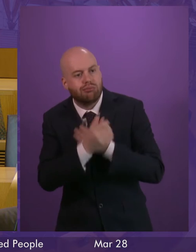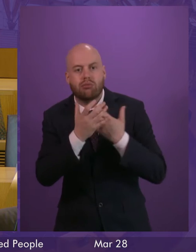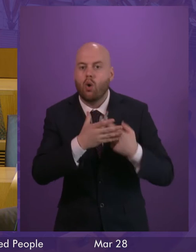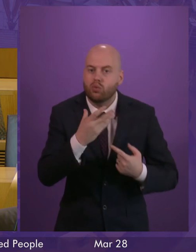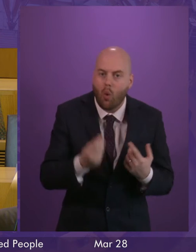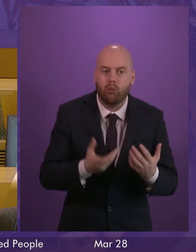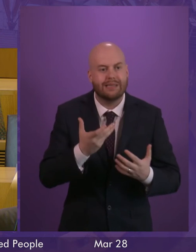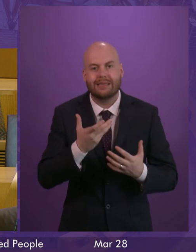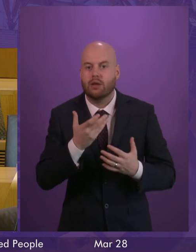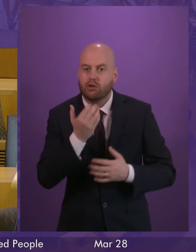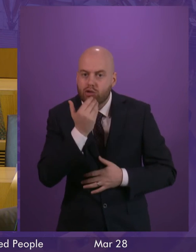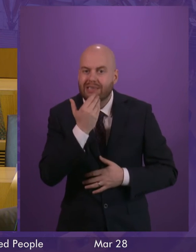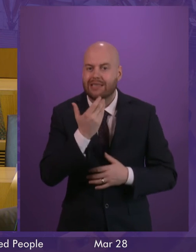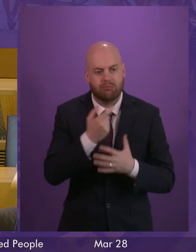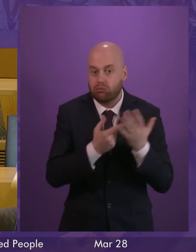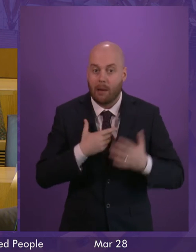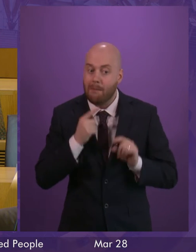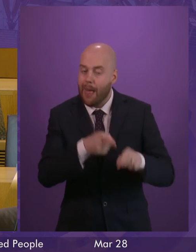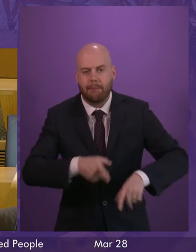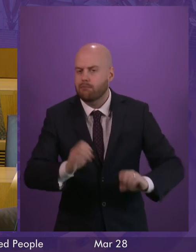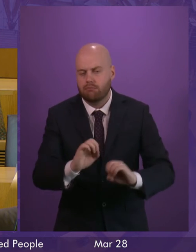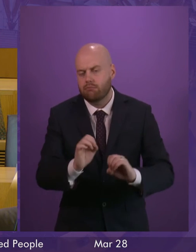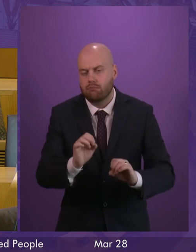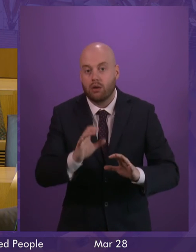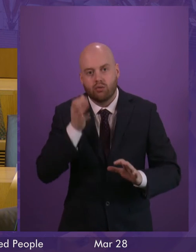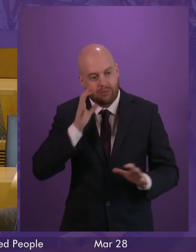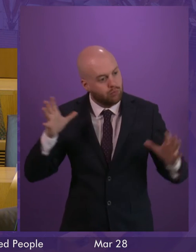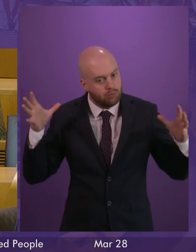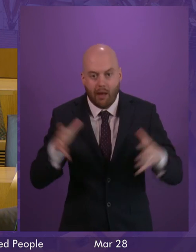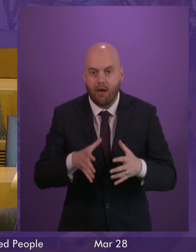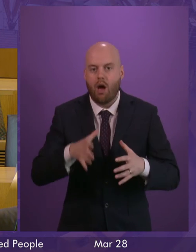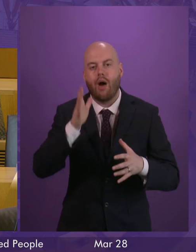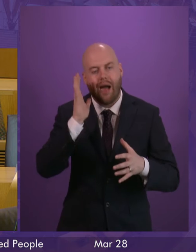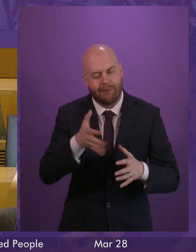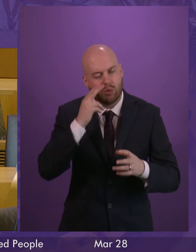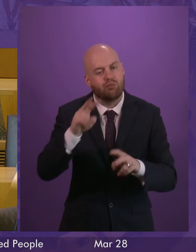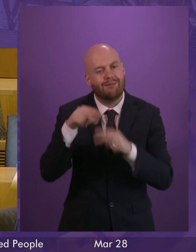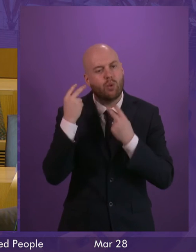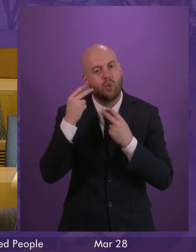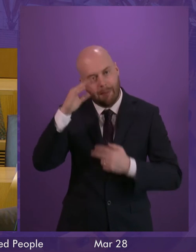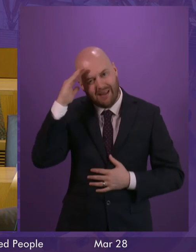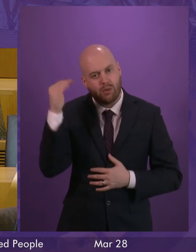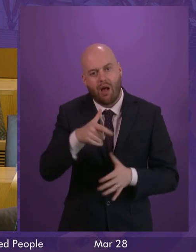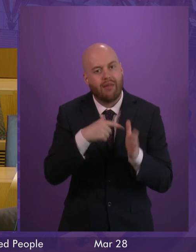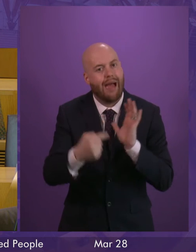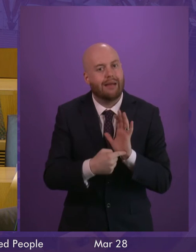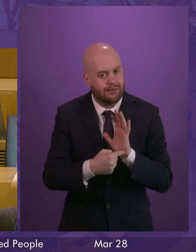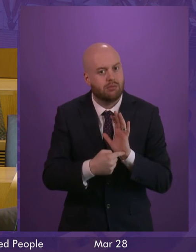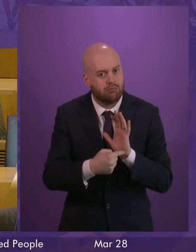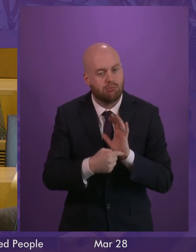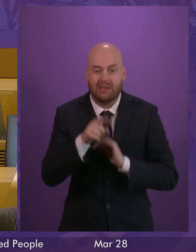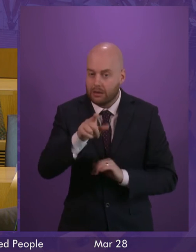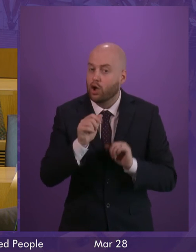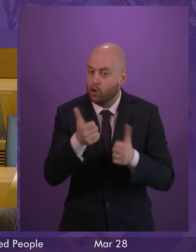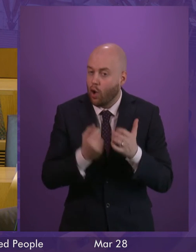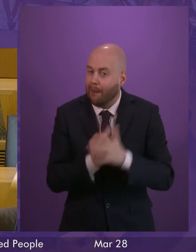a chamber to work together to solve. And I think the review of the Mental Health Act, and indeed adults with incapacity legislation, is an opportunity for